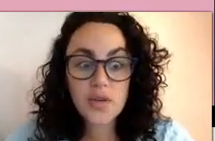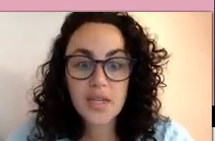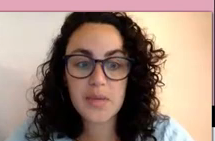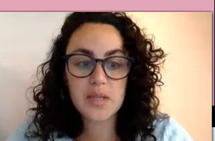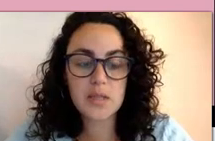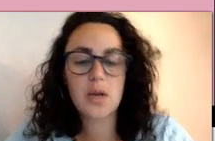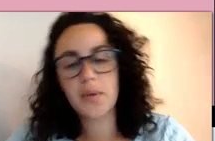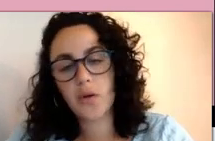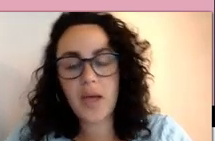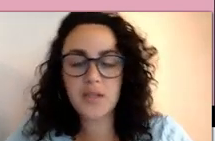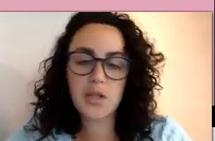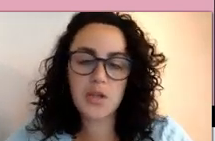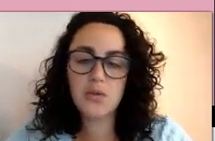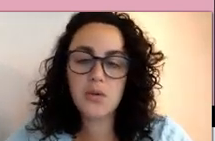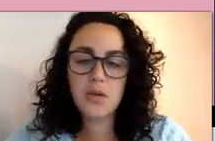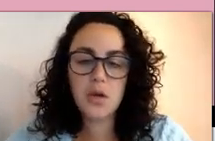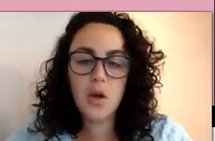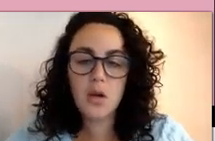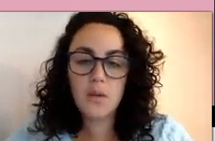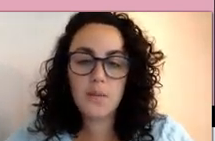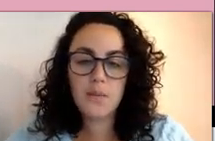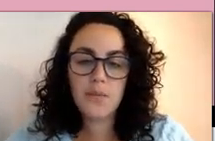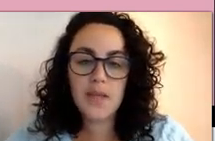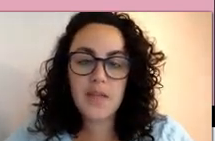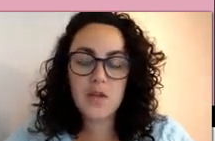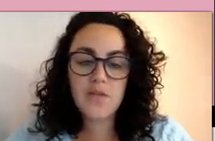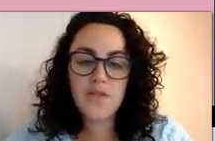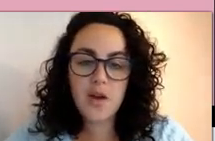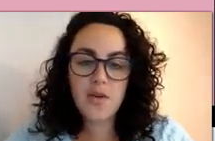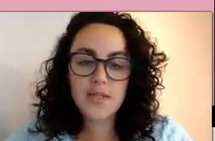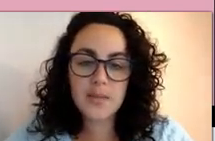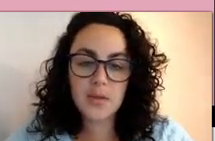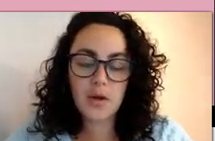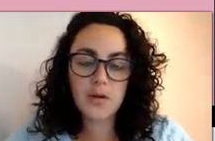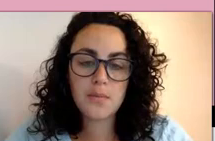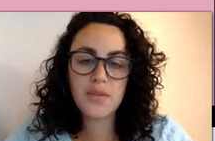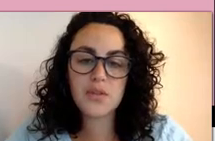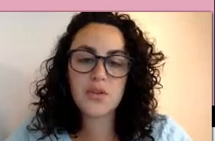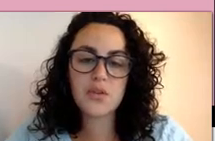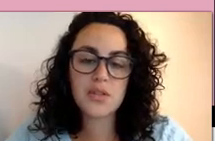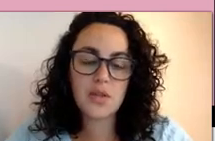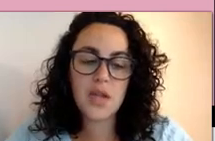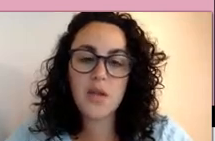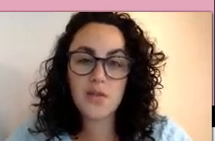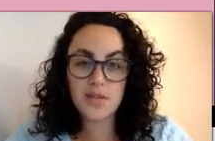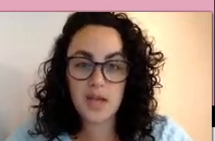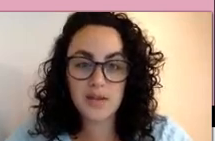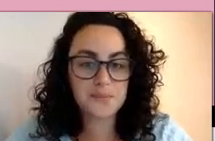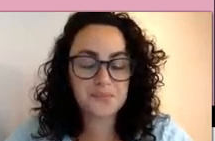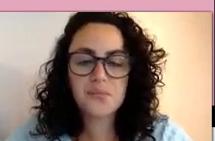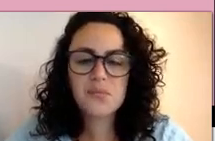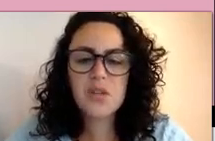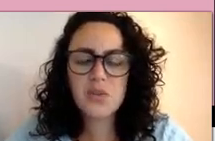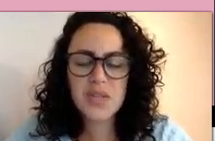so tricky because look, I'm going to go back to the Q. They look very similar, but the circle is on the other